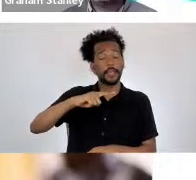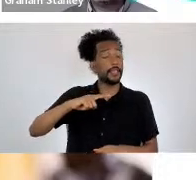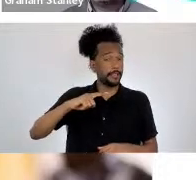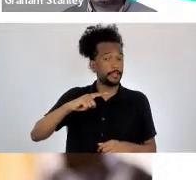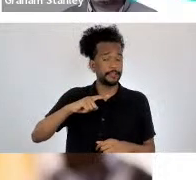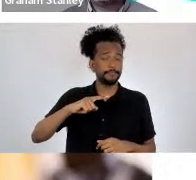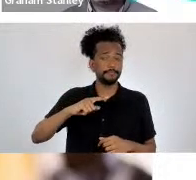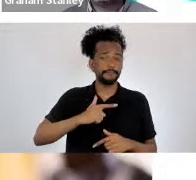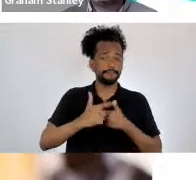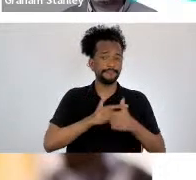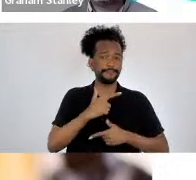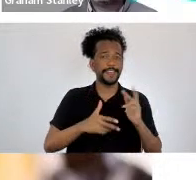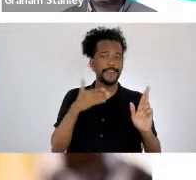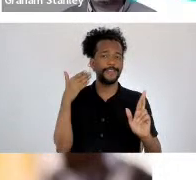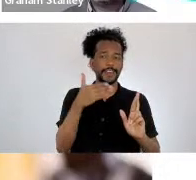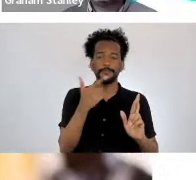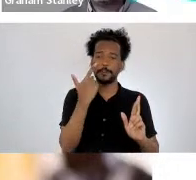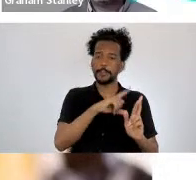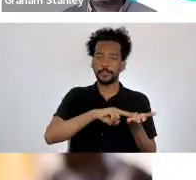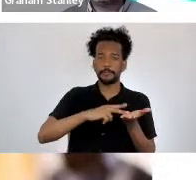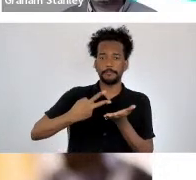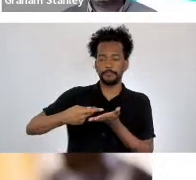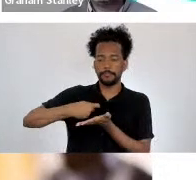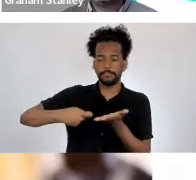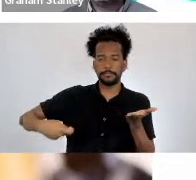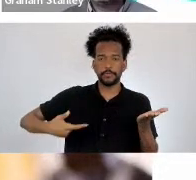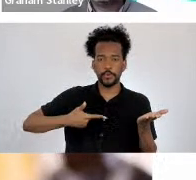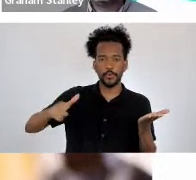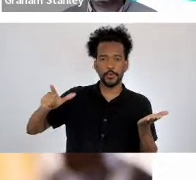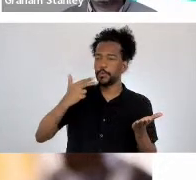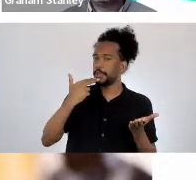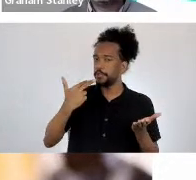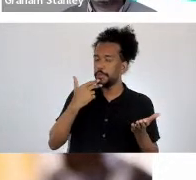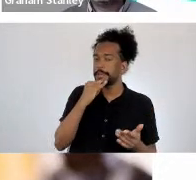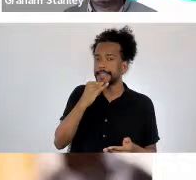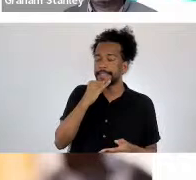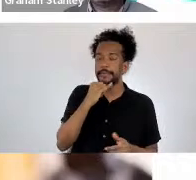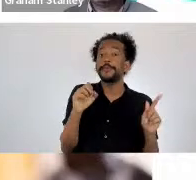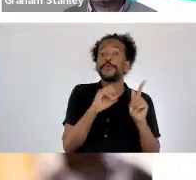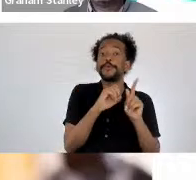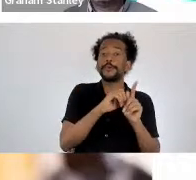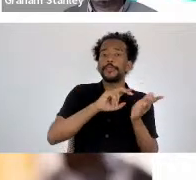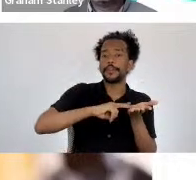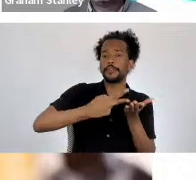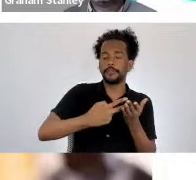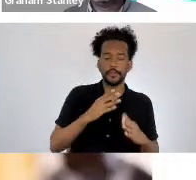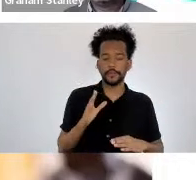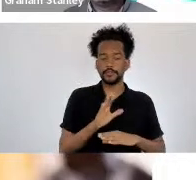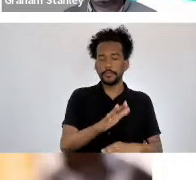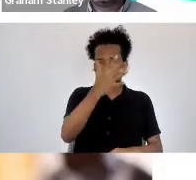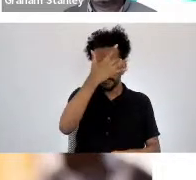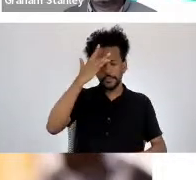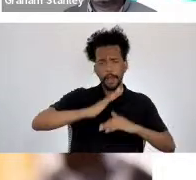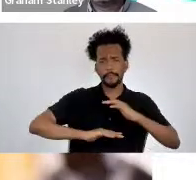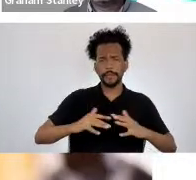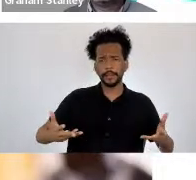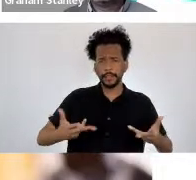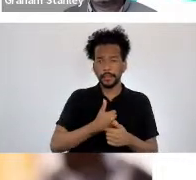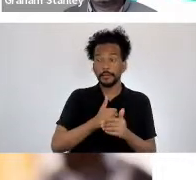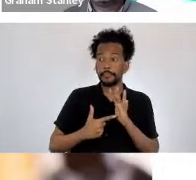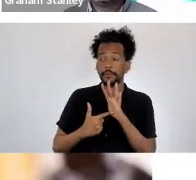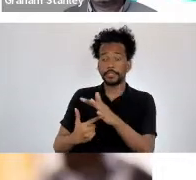found that using Google Translate helped less skilled learners show a level of writing proficiency that was similar to that